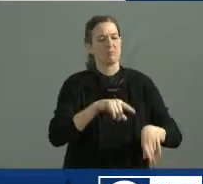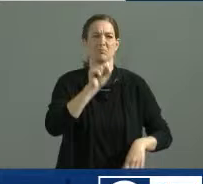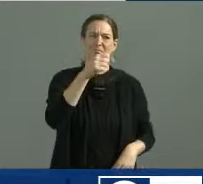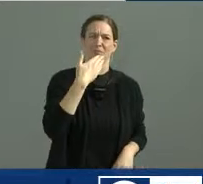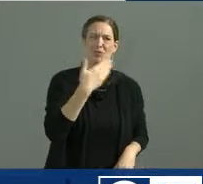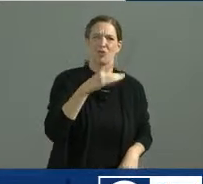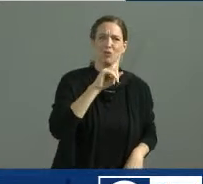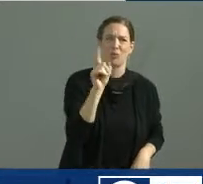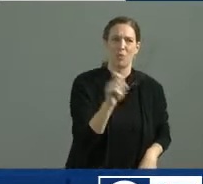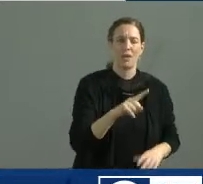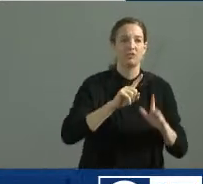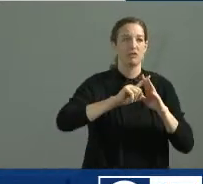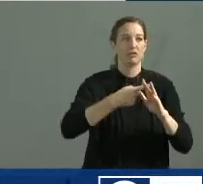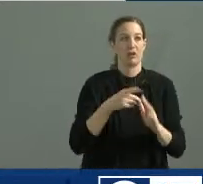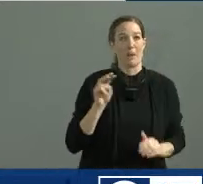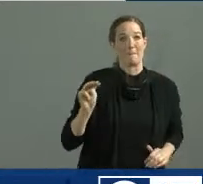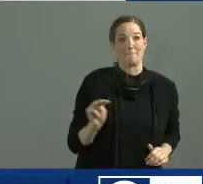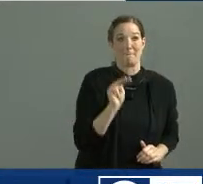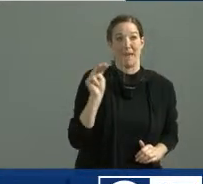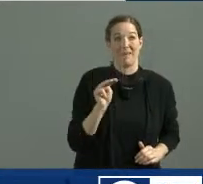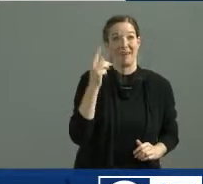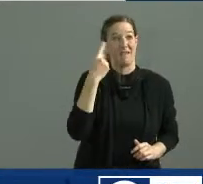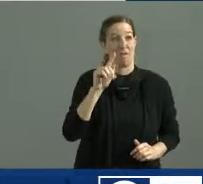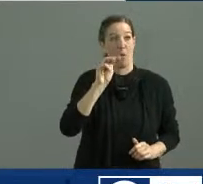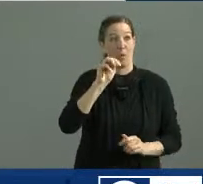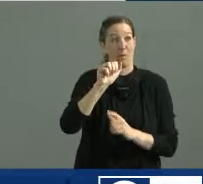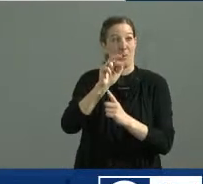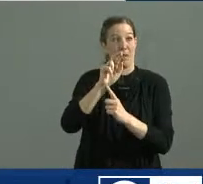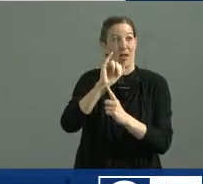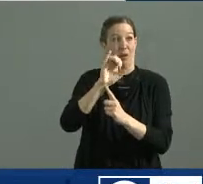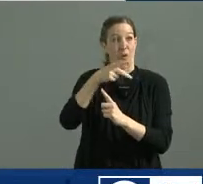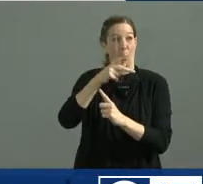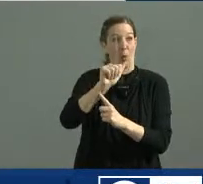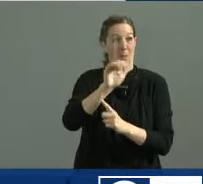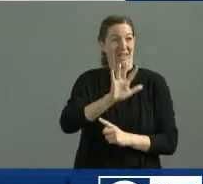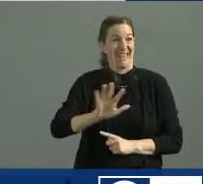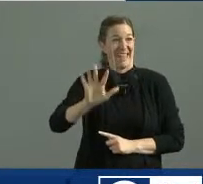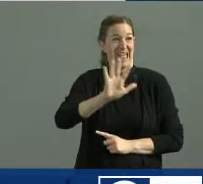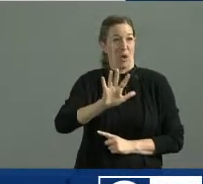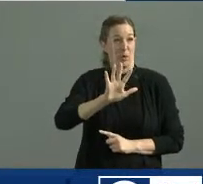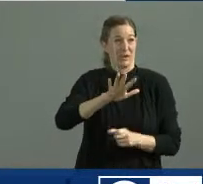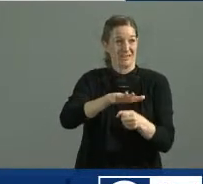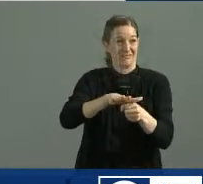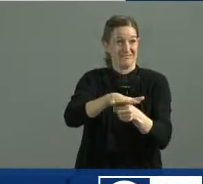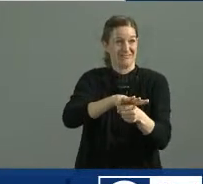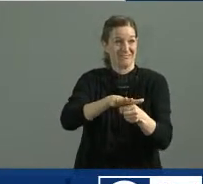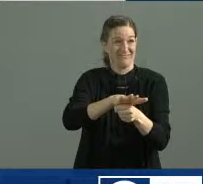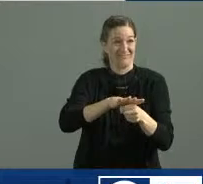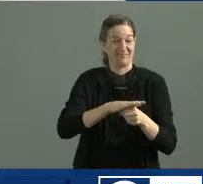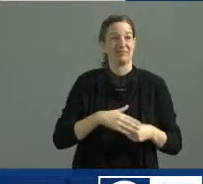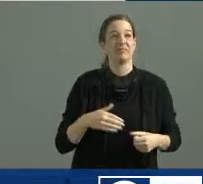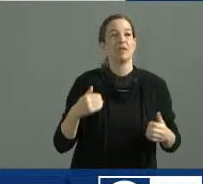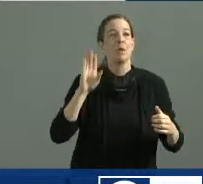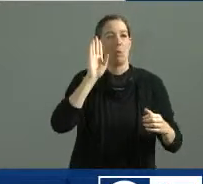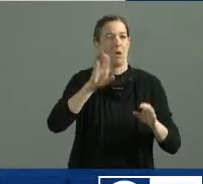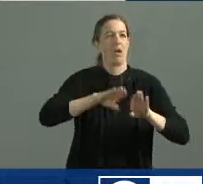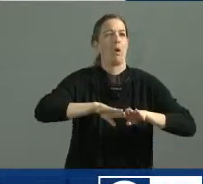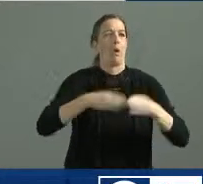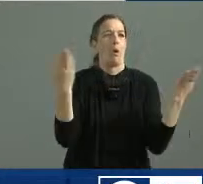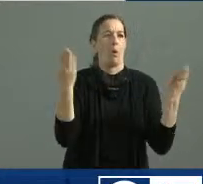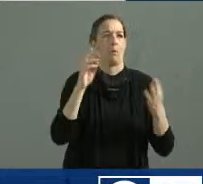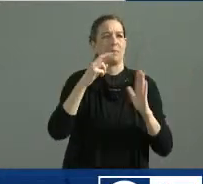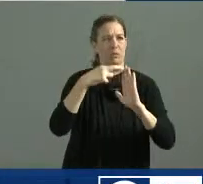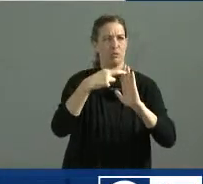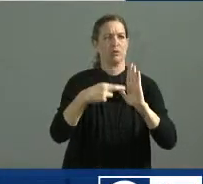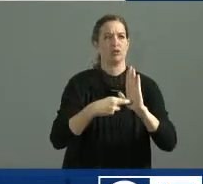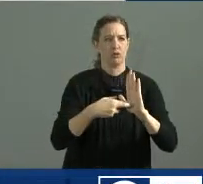in Maricopa County, and you can use this website for all of them, but we will be opening up registration for